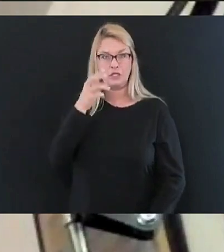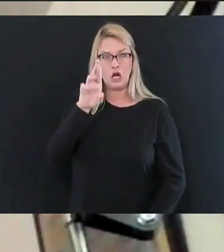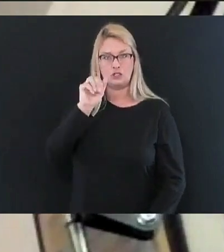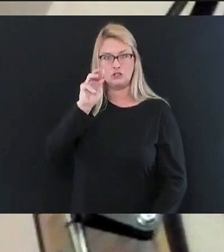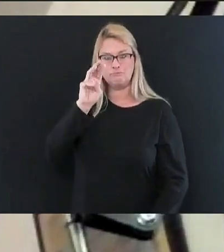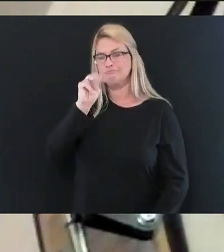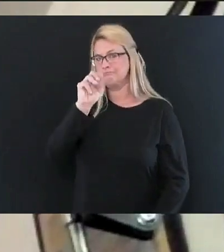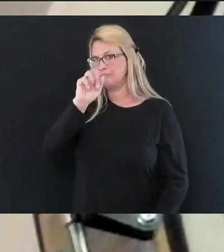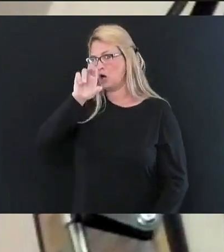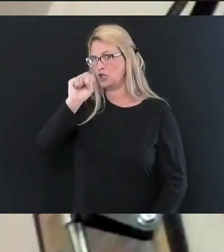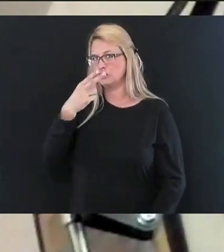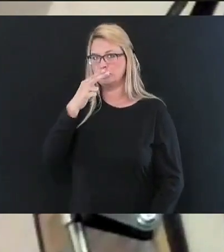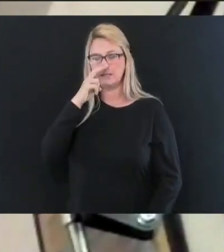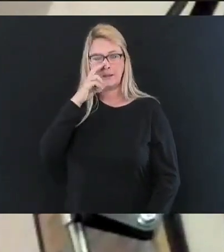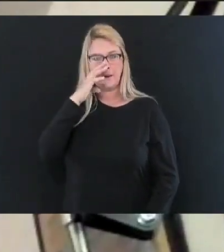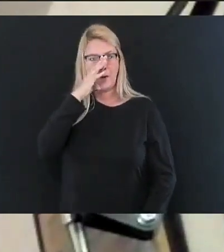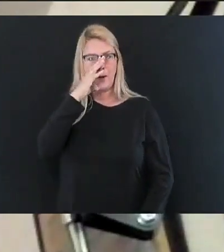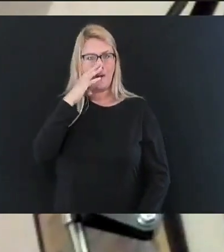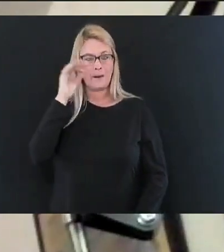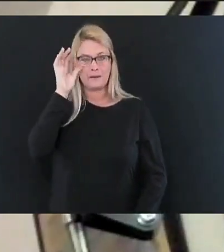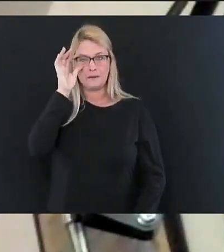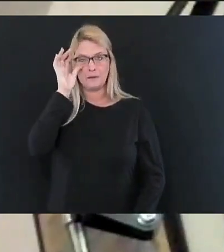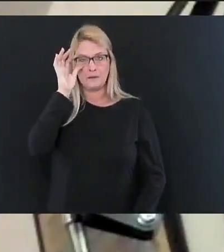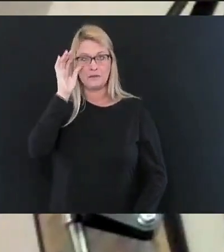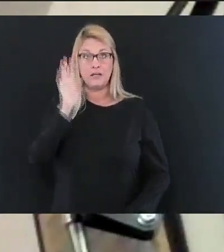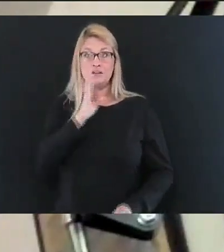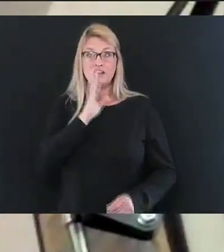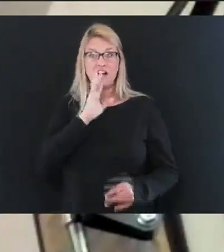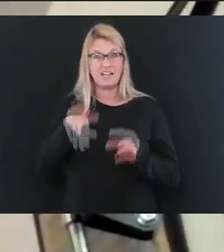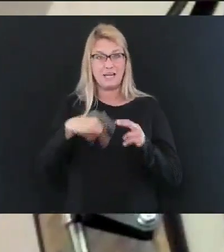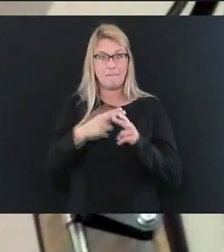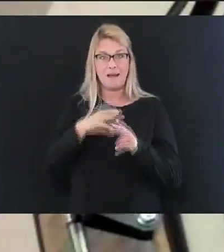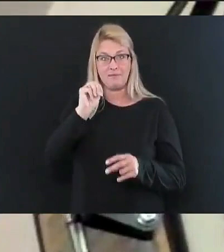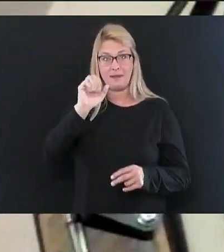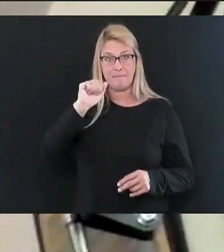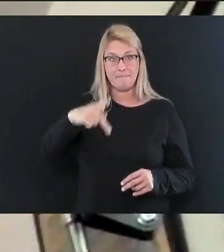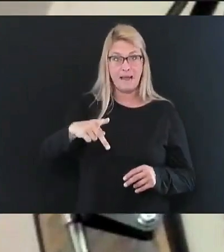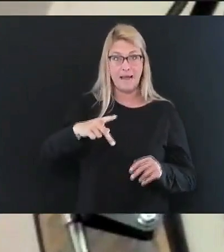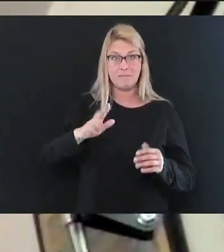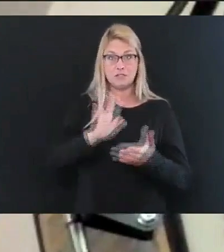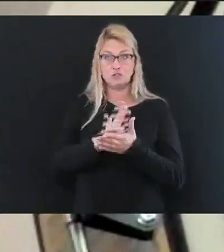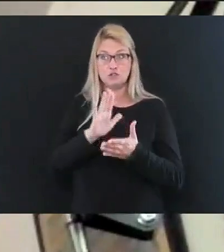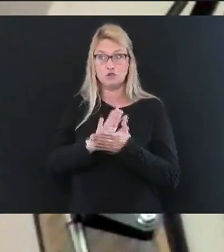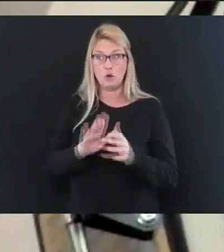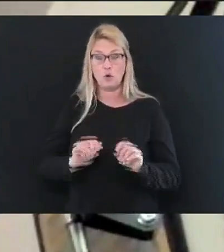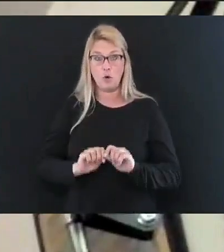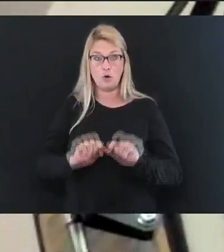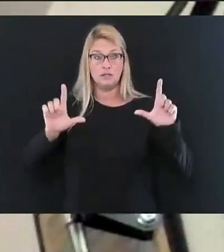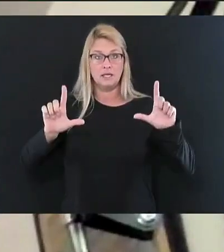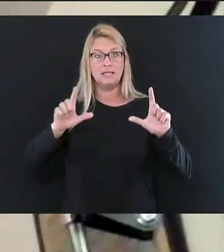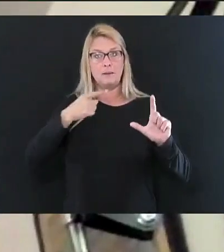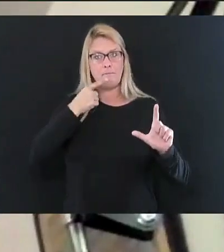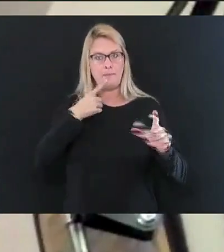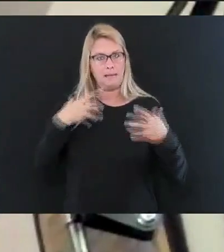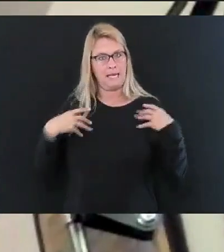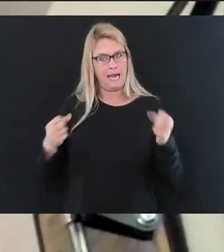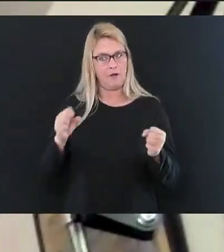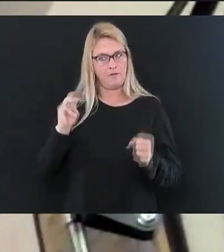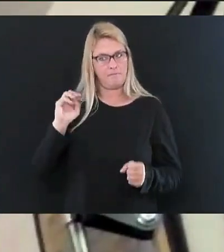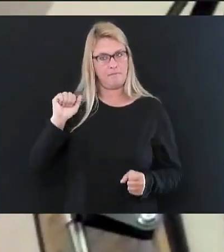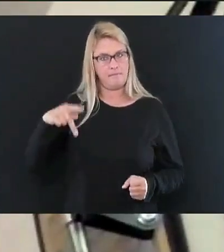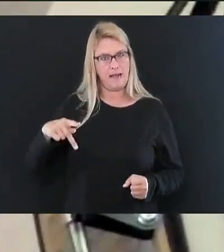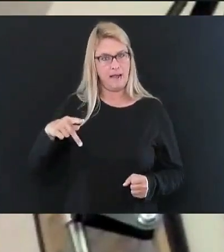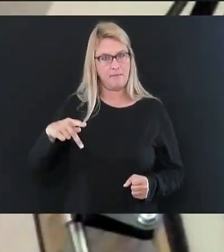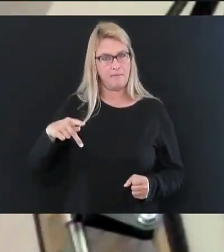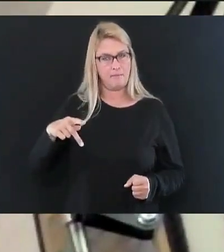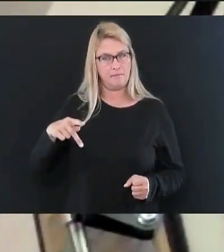your comments talking about how the map shouldn't be considered a school reopening map or an athletics map. It should be a public health map. Isn't part of the problem